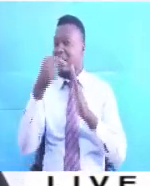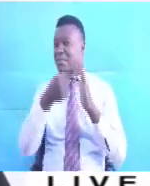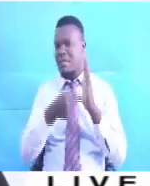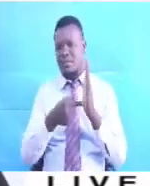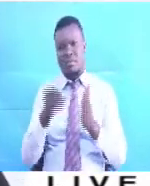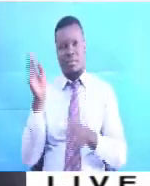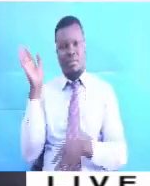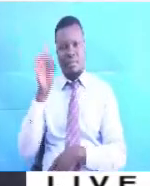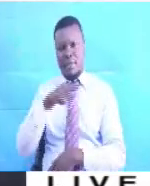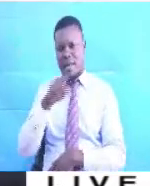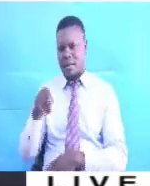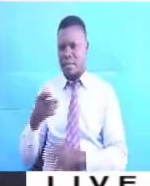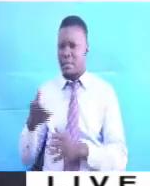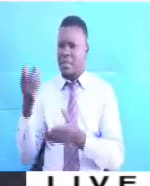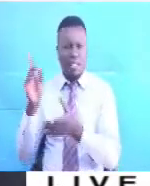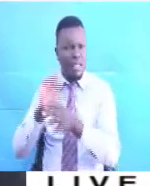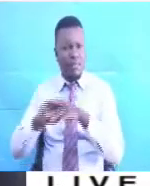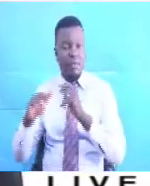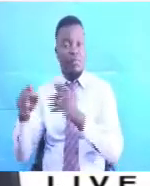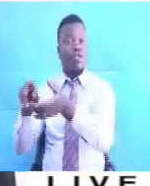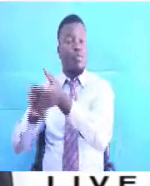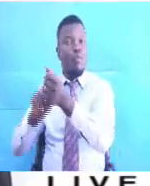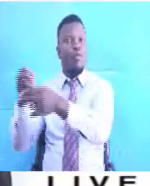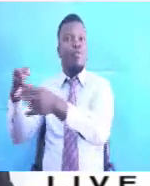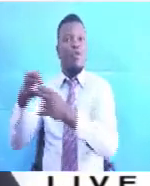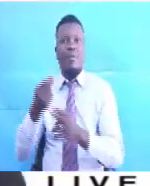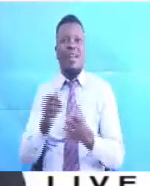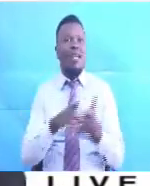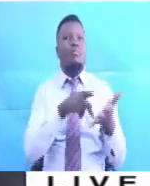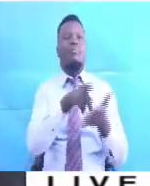very, very important. And there must be very good criteria